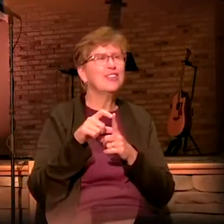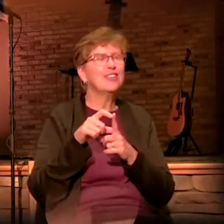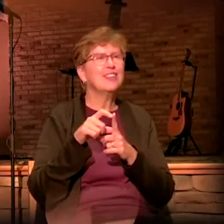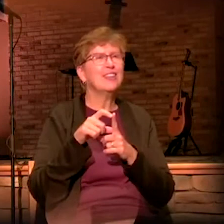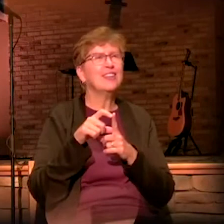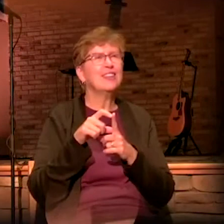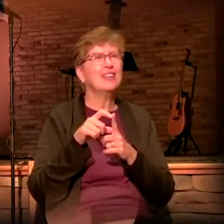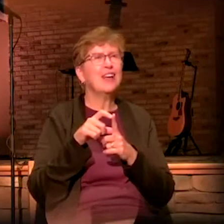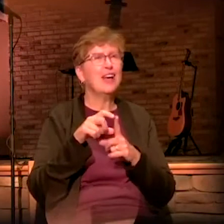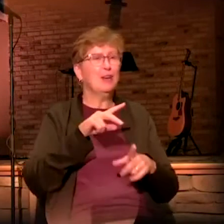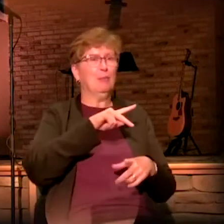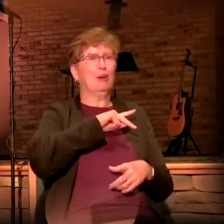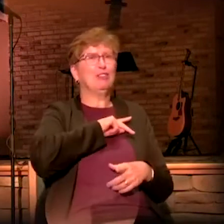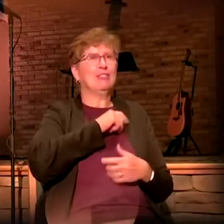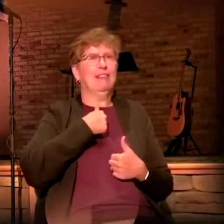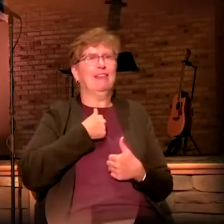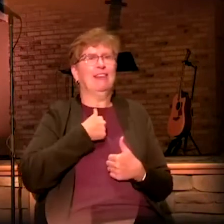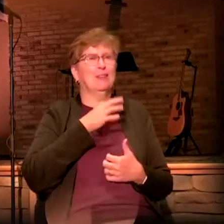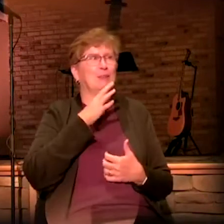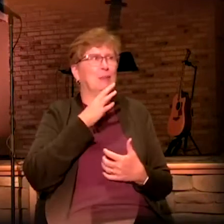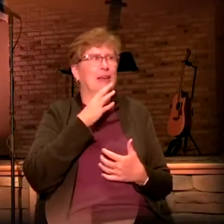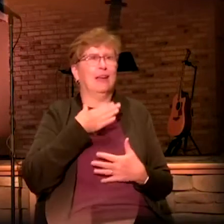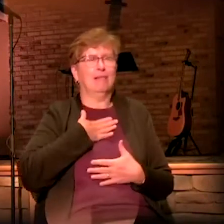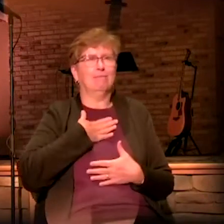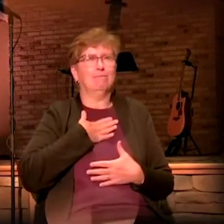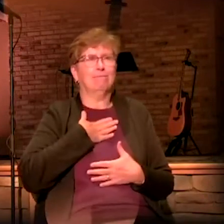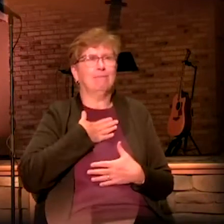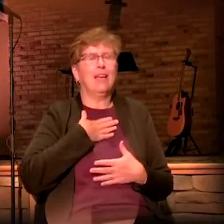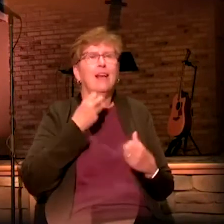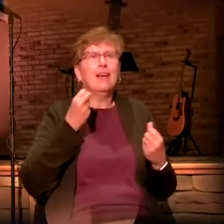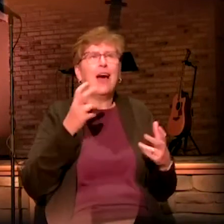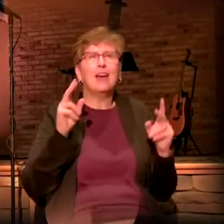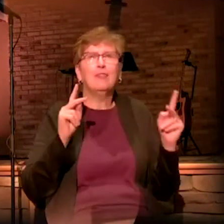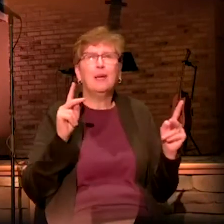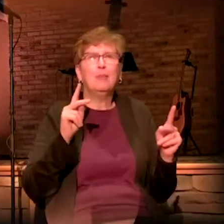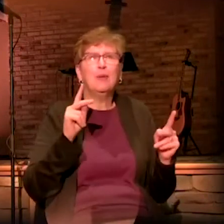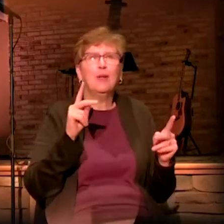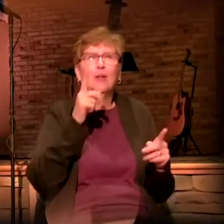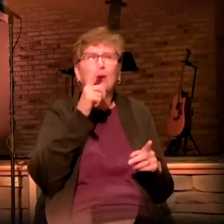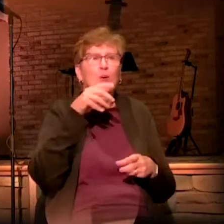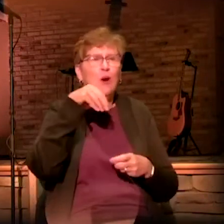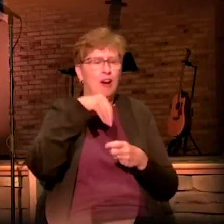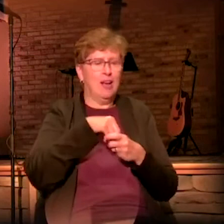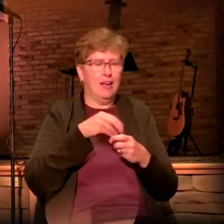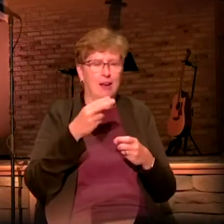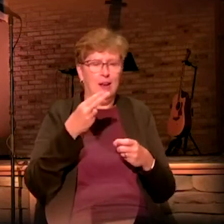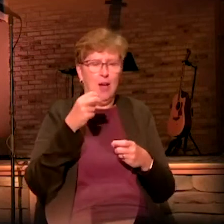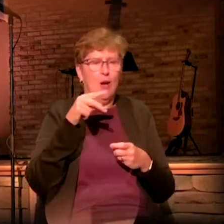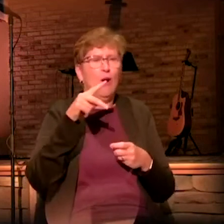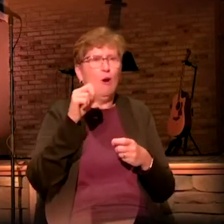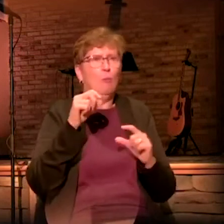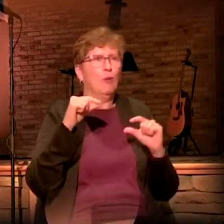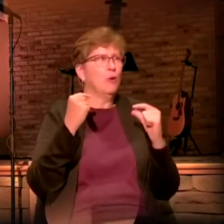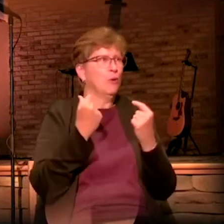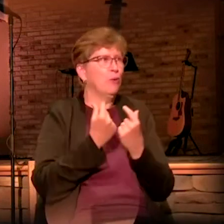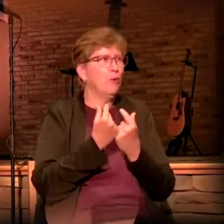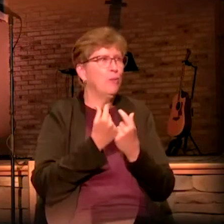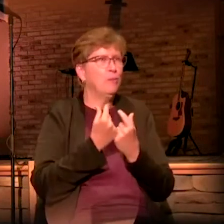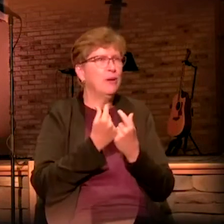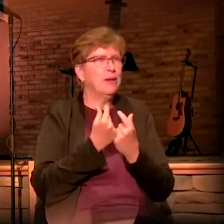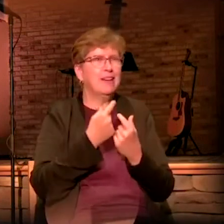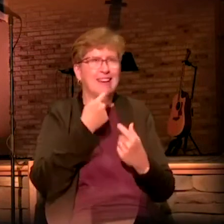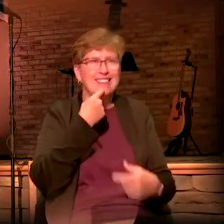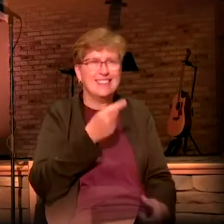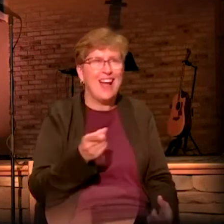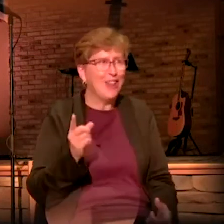And personally speaking, and a lot of people who are in a hope group can attest to this, it may